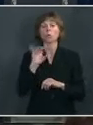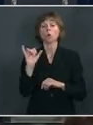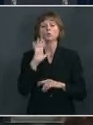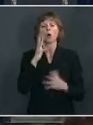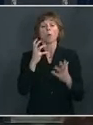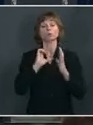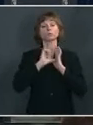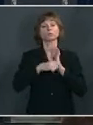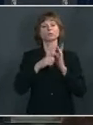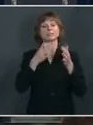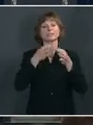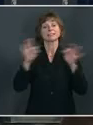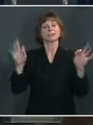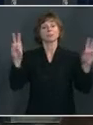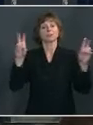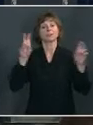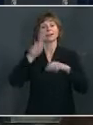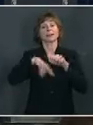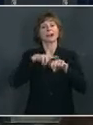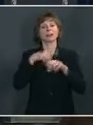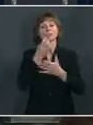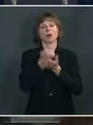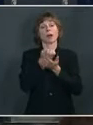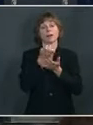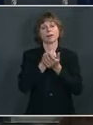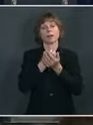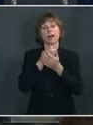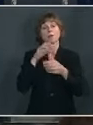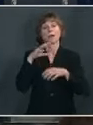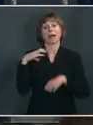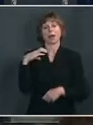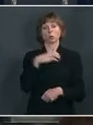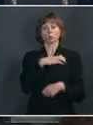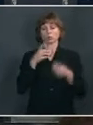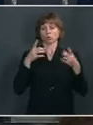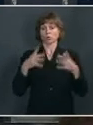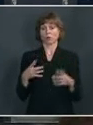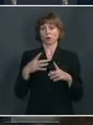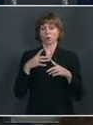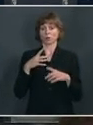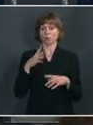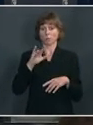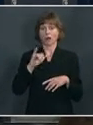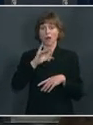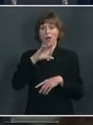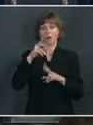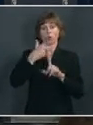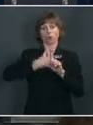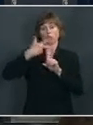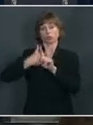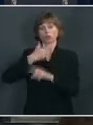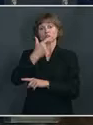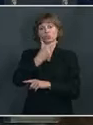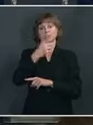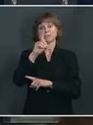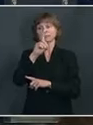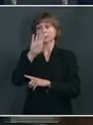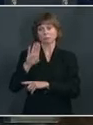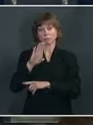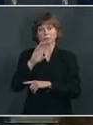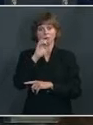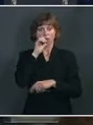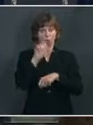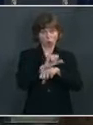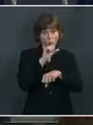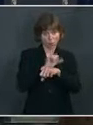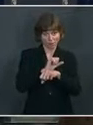the statement by National Economic Council Director Brian Deese about the quarterly GDP and weekly unemployment claims.